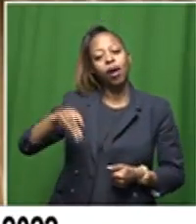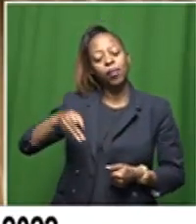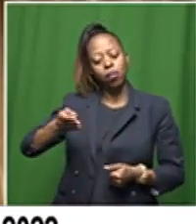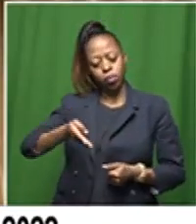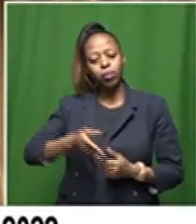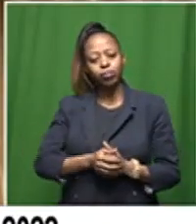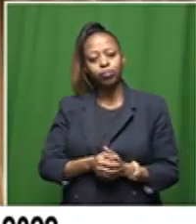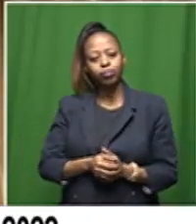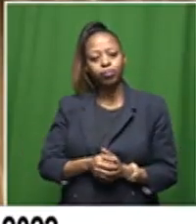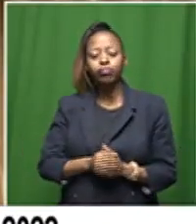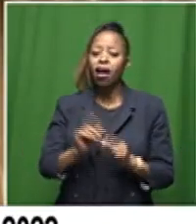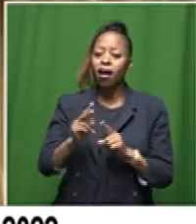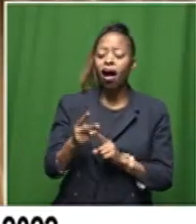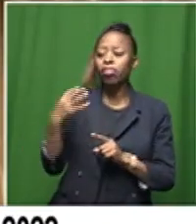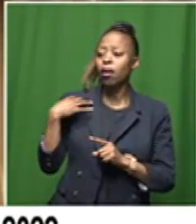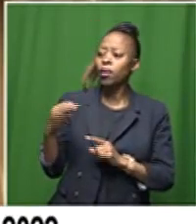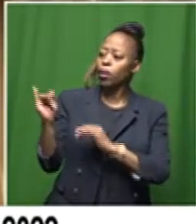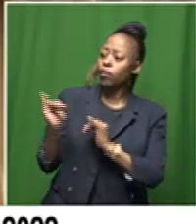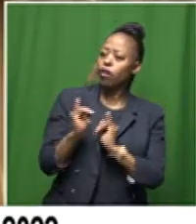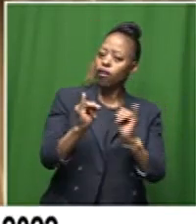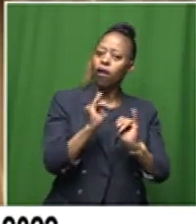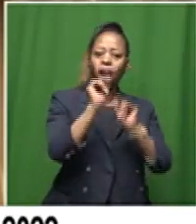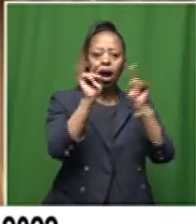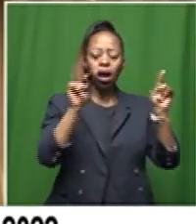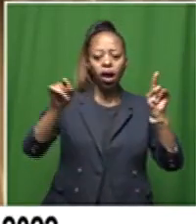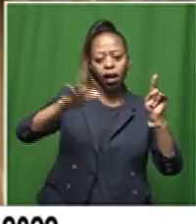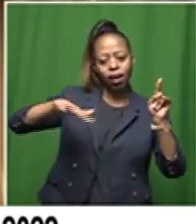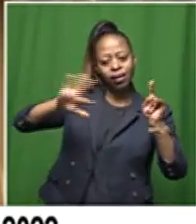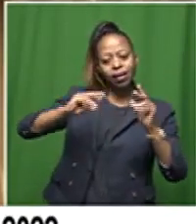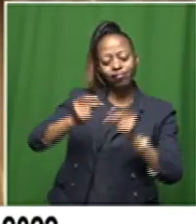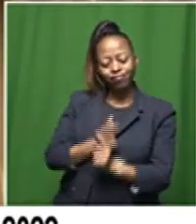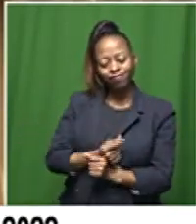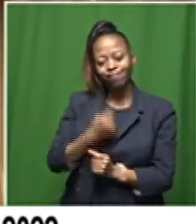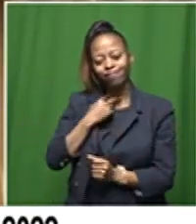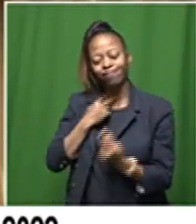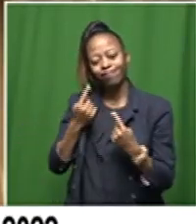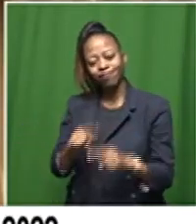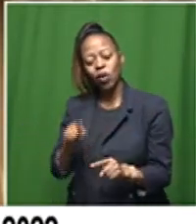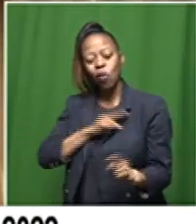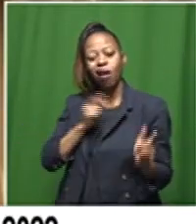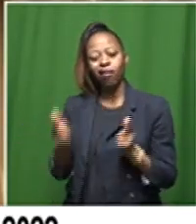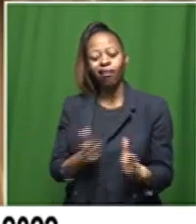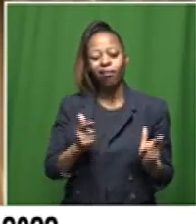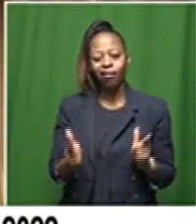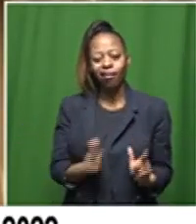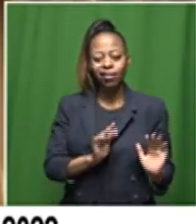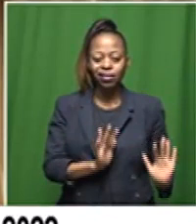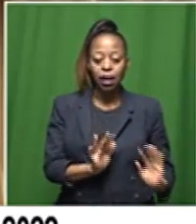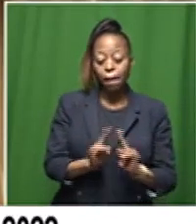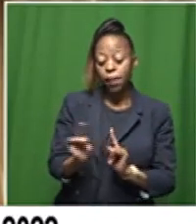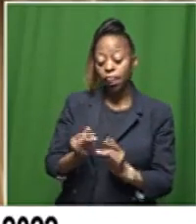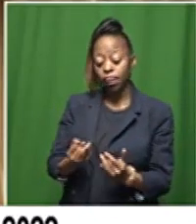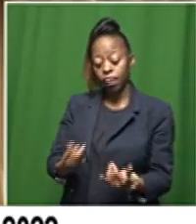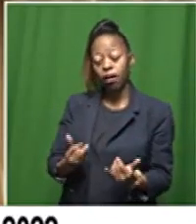attending. We had other ministers that were invited from other jurisdictions that could not attend because of logistics. So we are